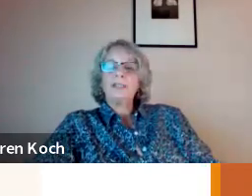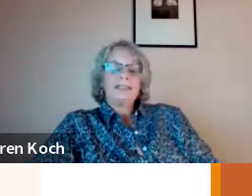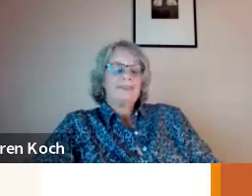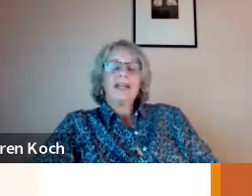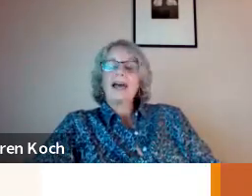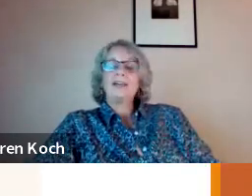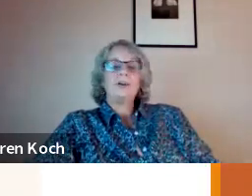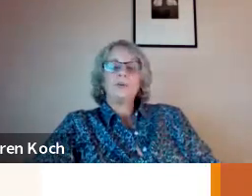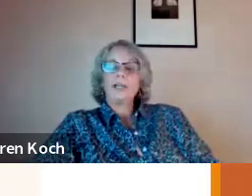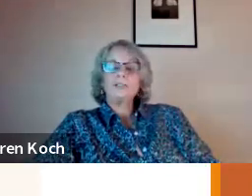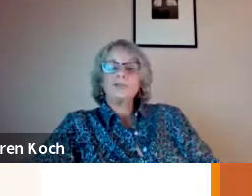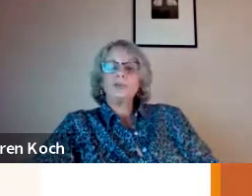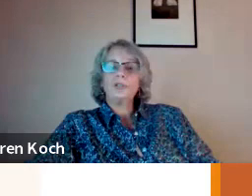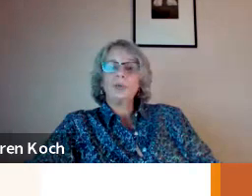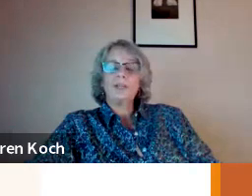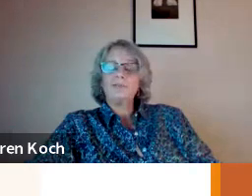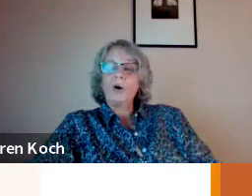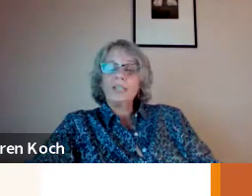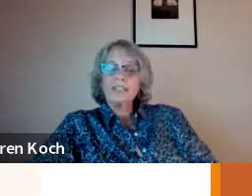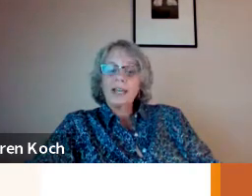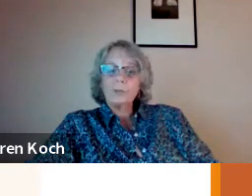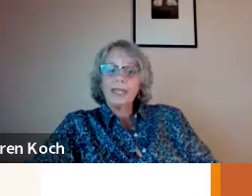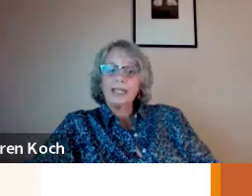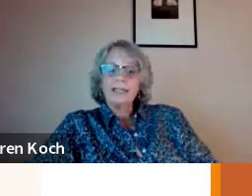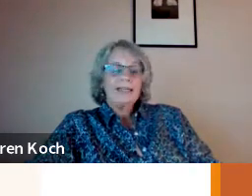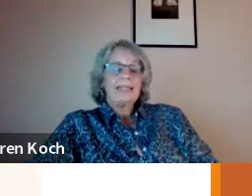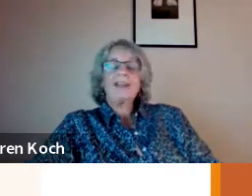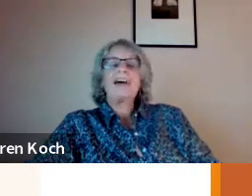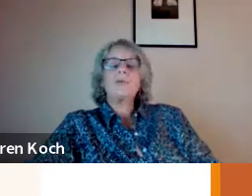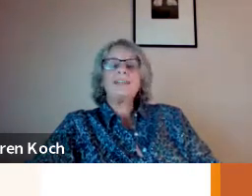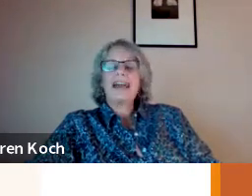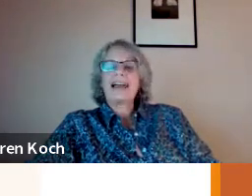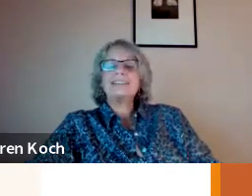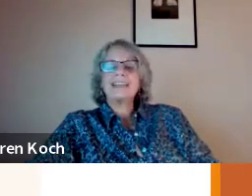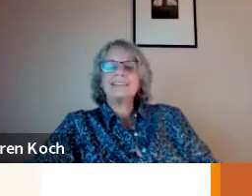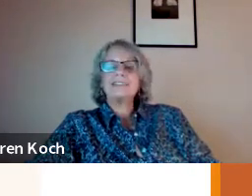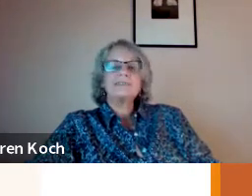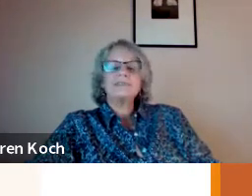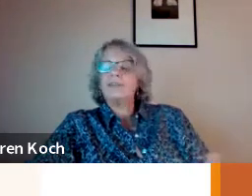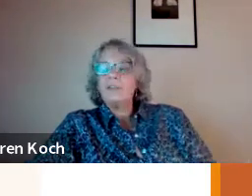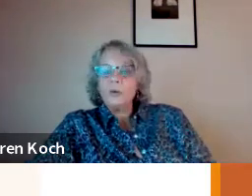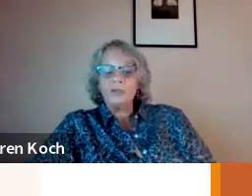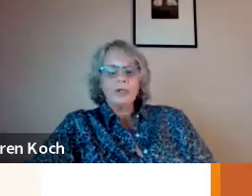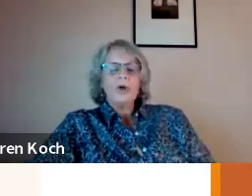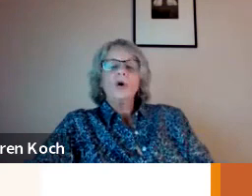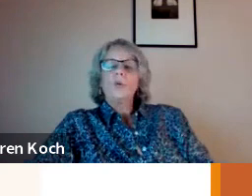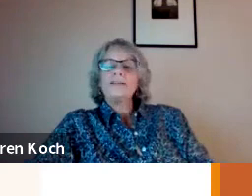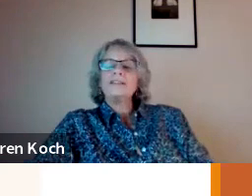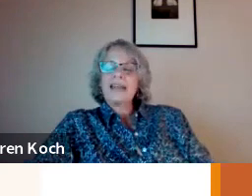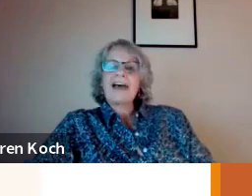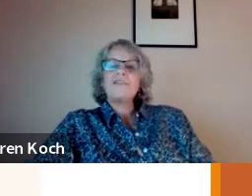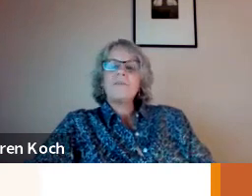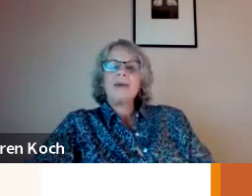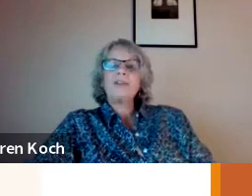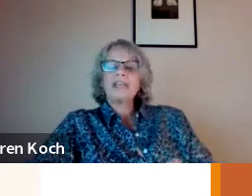people. David had a right to, be involved in his care planning. David had a right to access a phone.